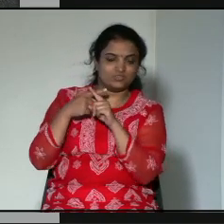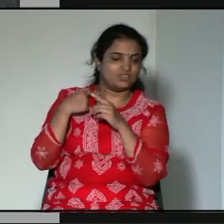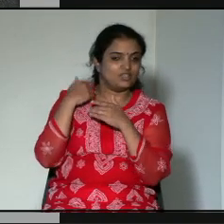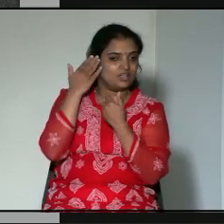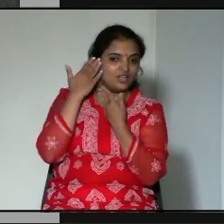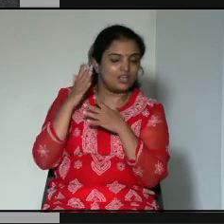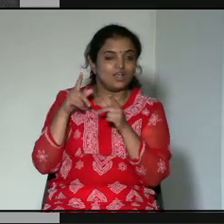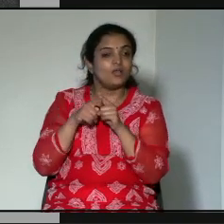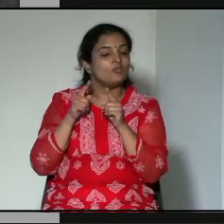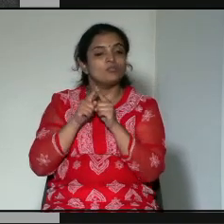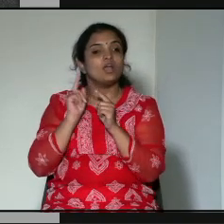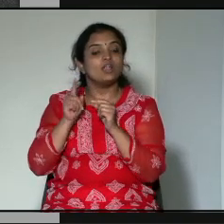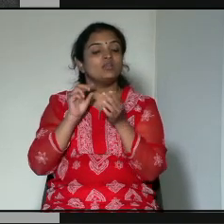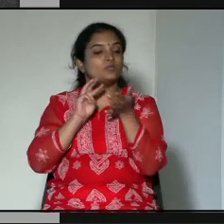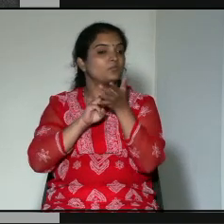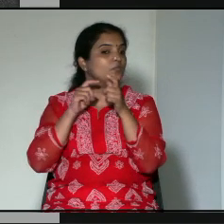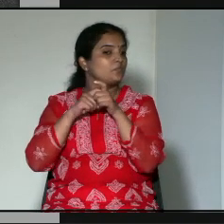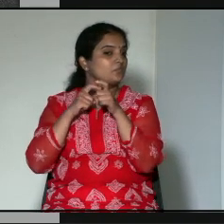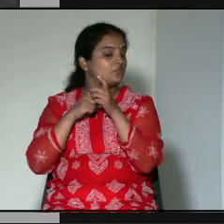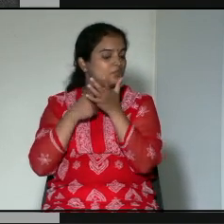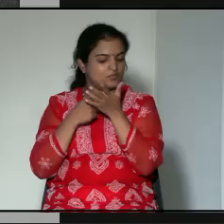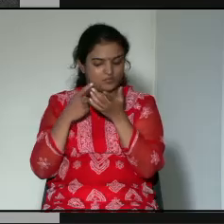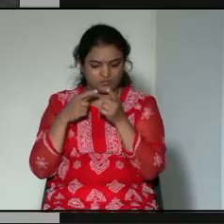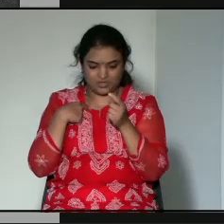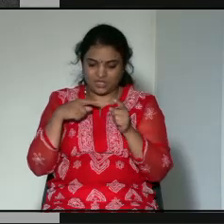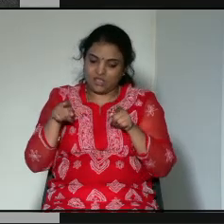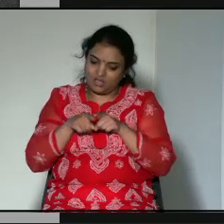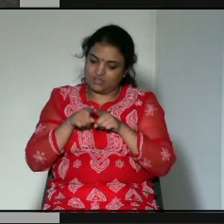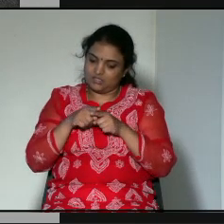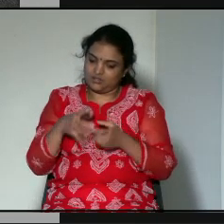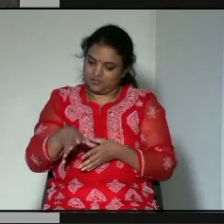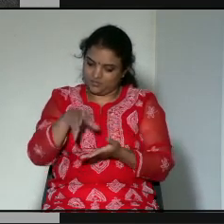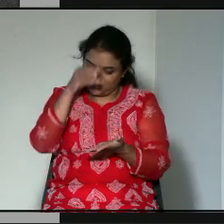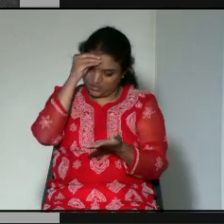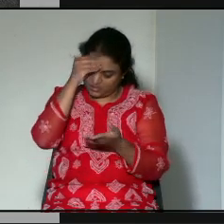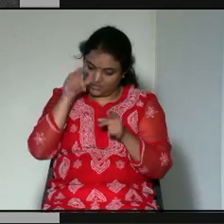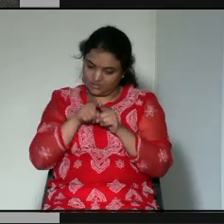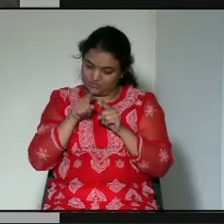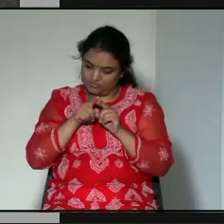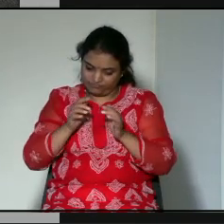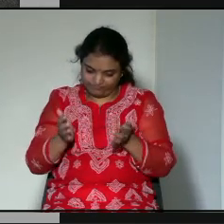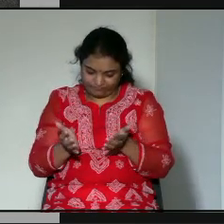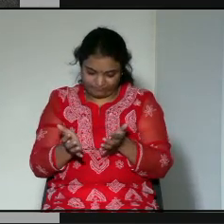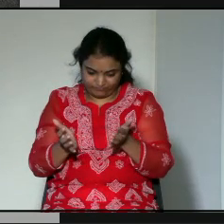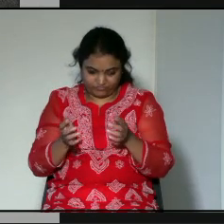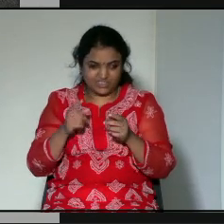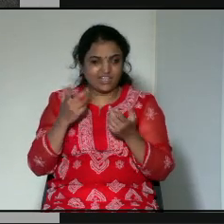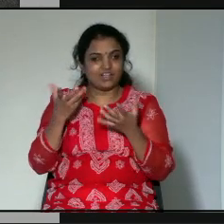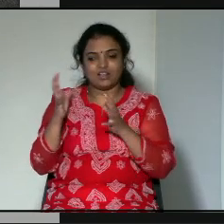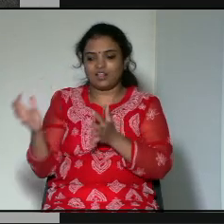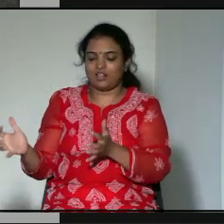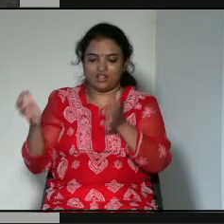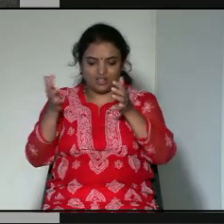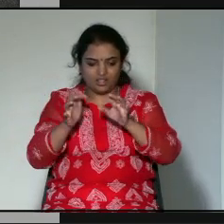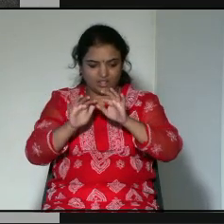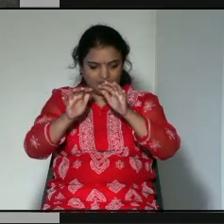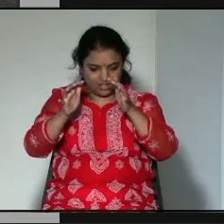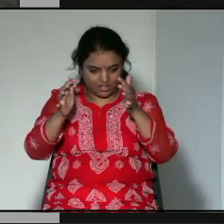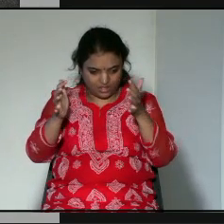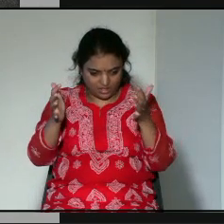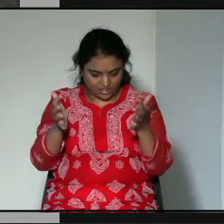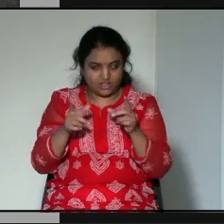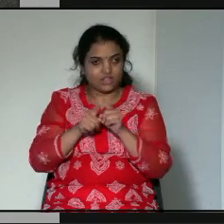also continuously recasting herself, both emerging from the mold, but also metaphorically breaking the